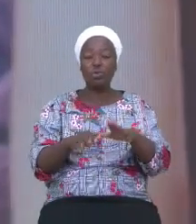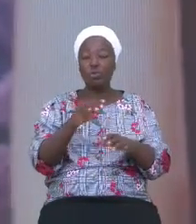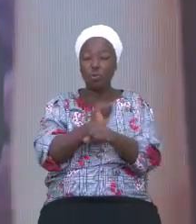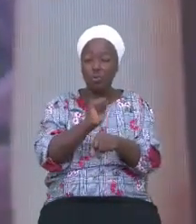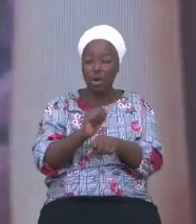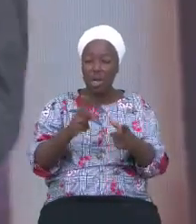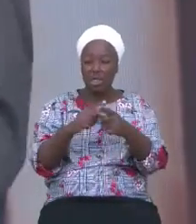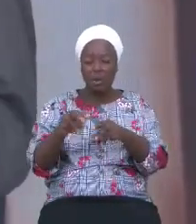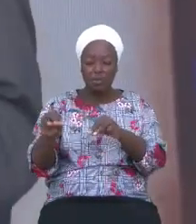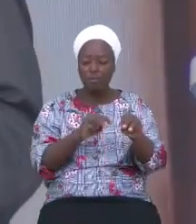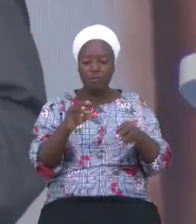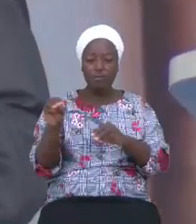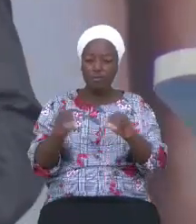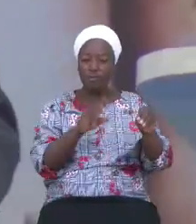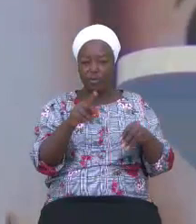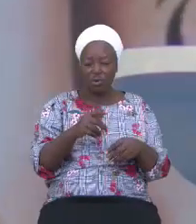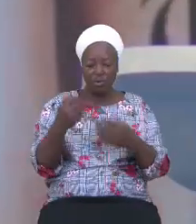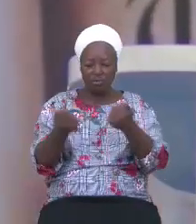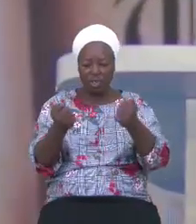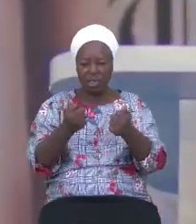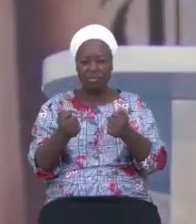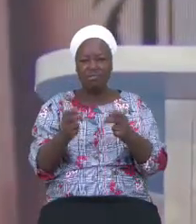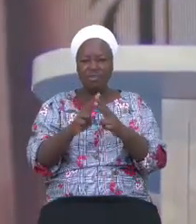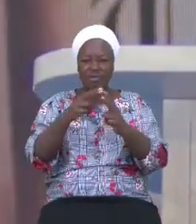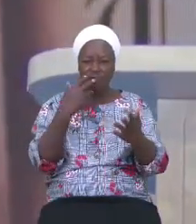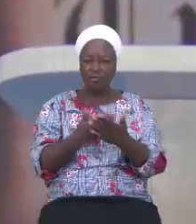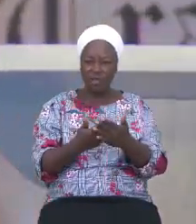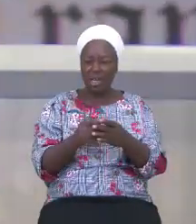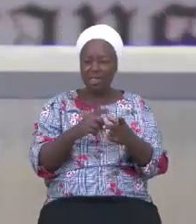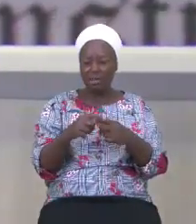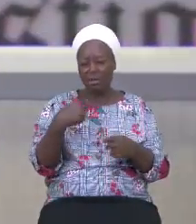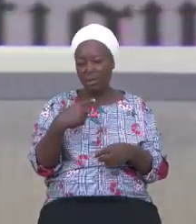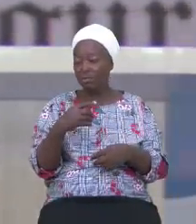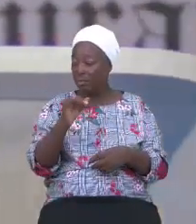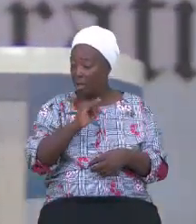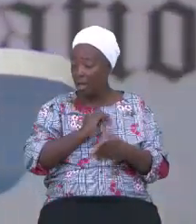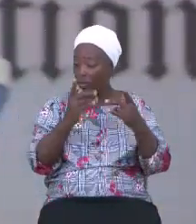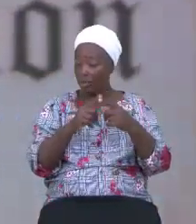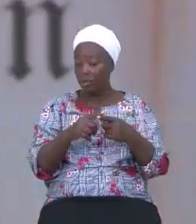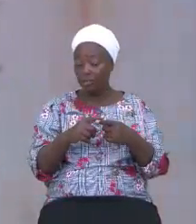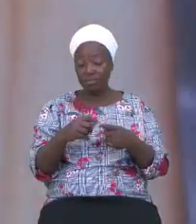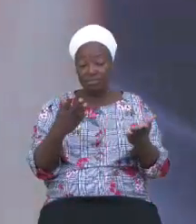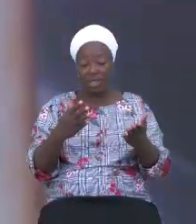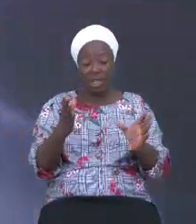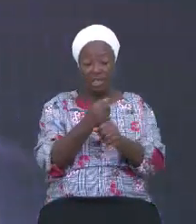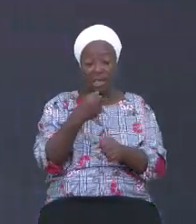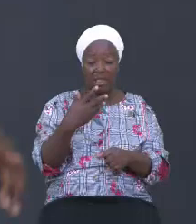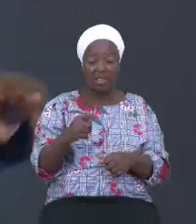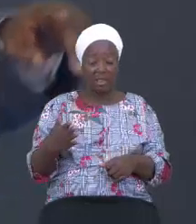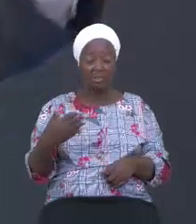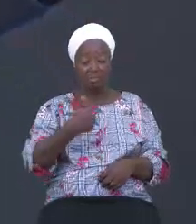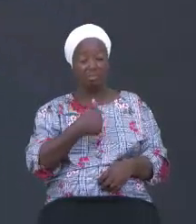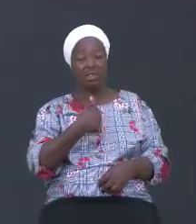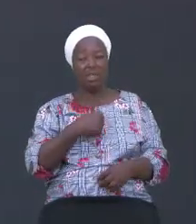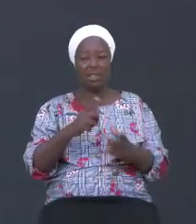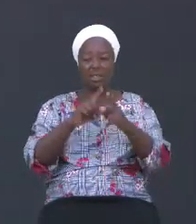your vehicle smoothly. And you say, I want to get the thing myself. And